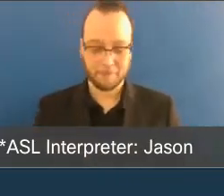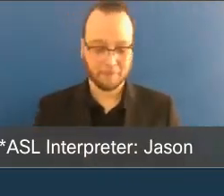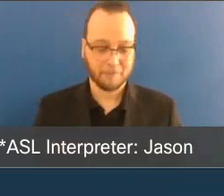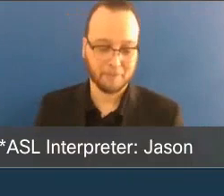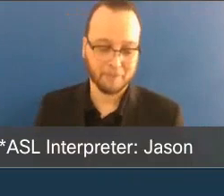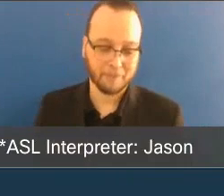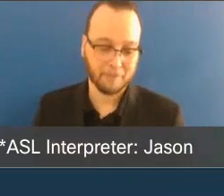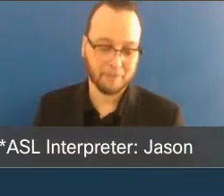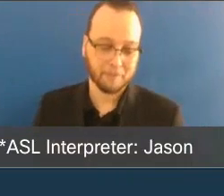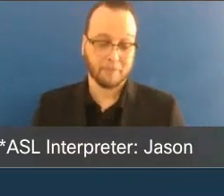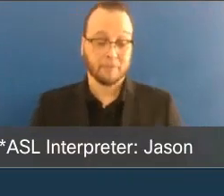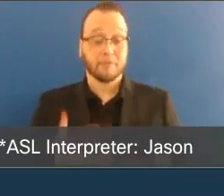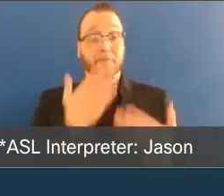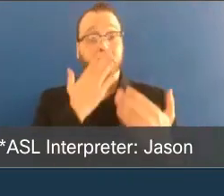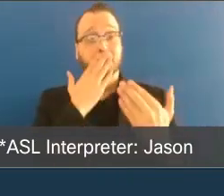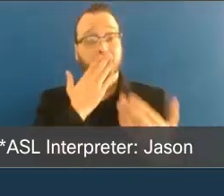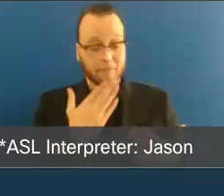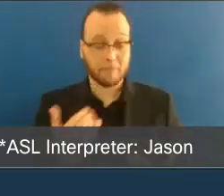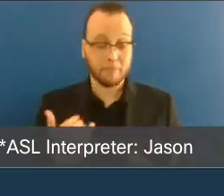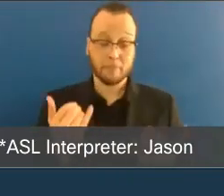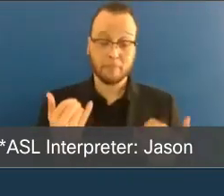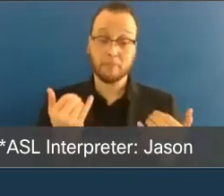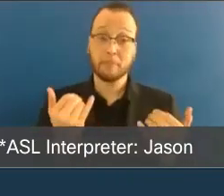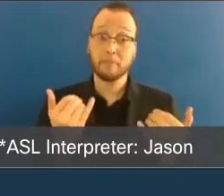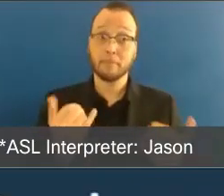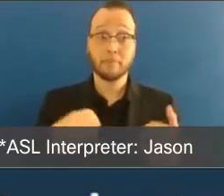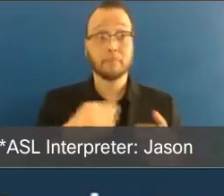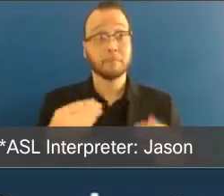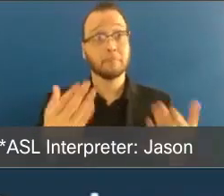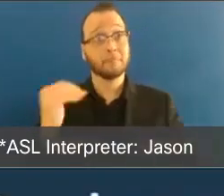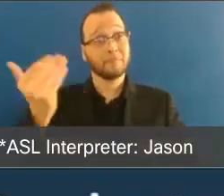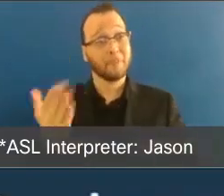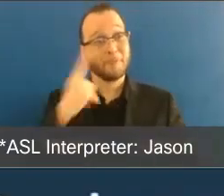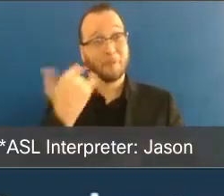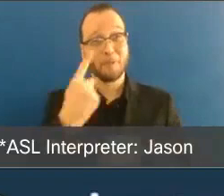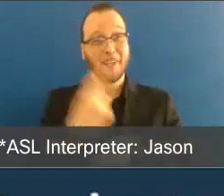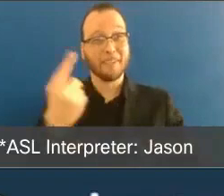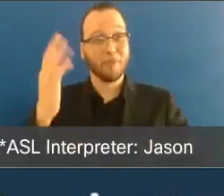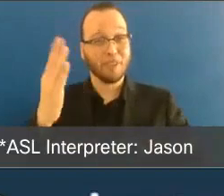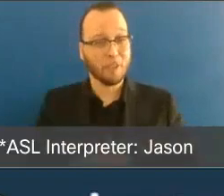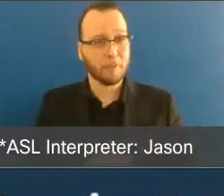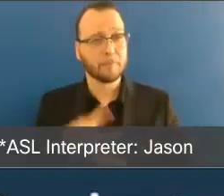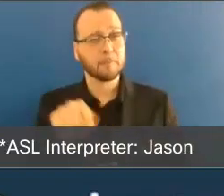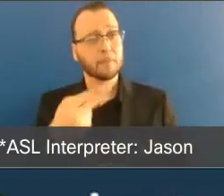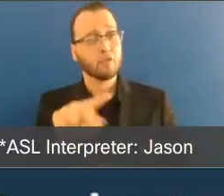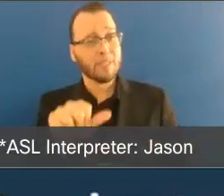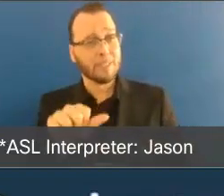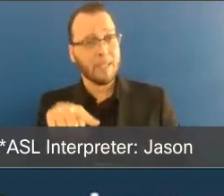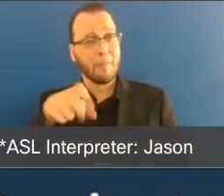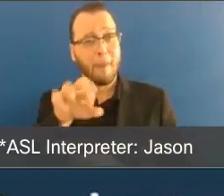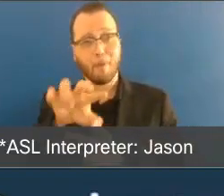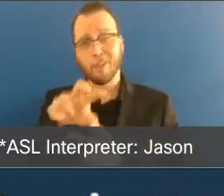Thank you, Roxanne. And now I'd like to introduce our speakers for today's presentation. Teresa Pemberton has 17